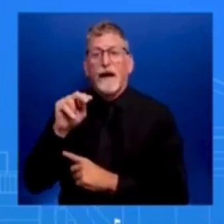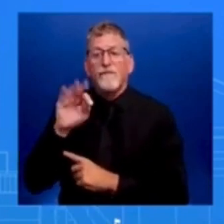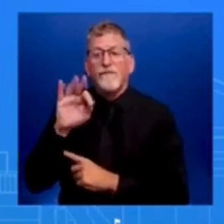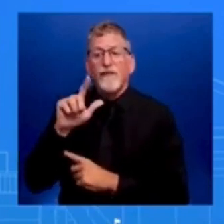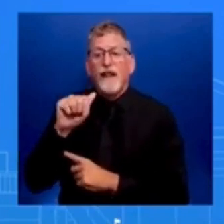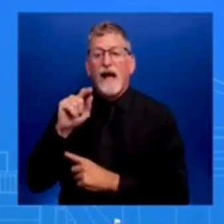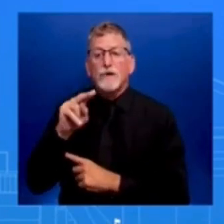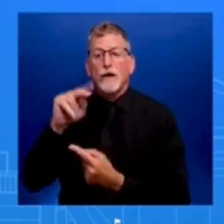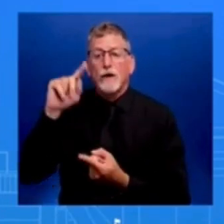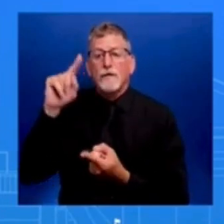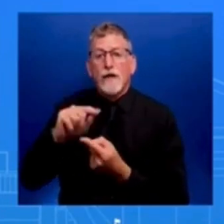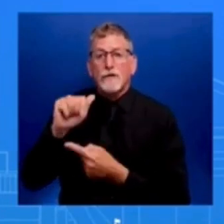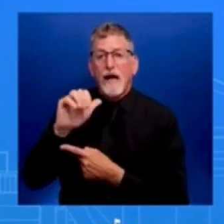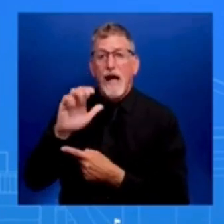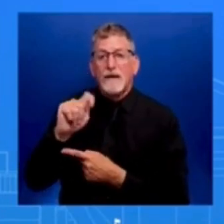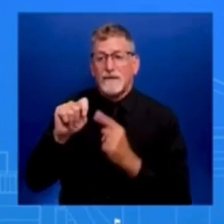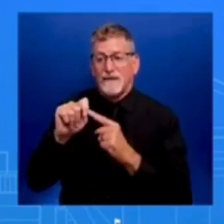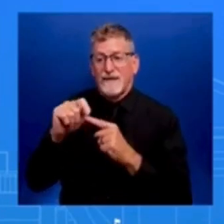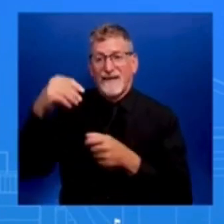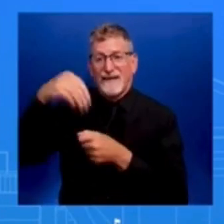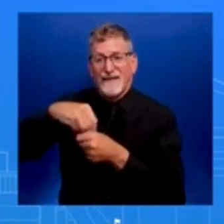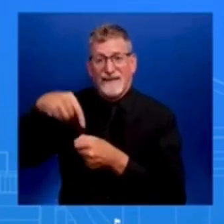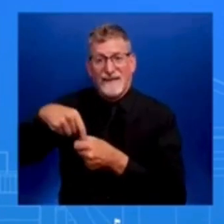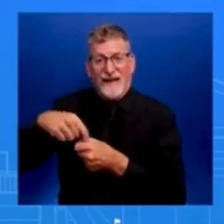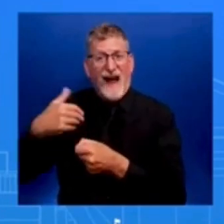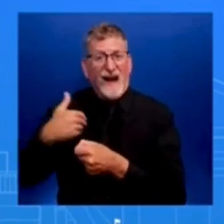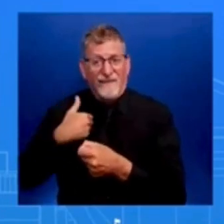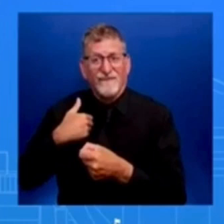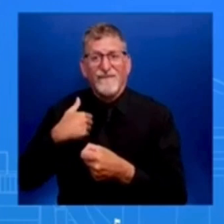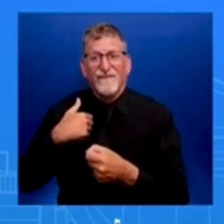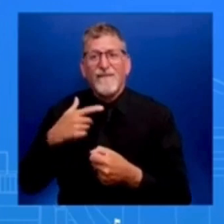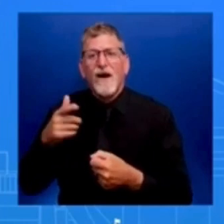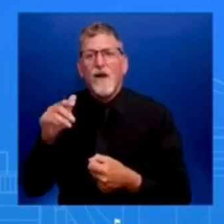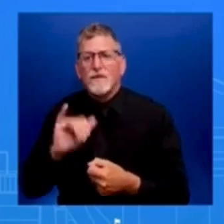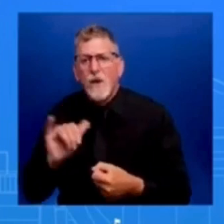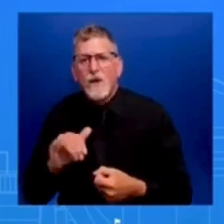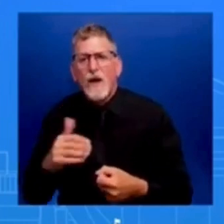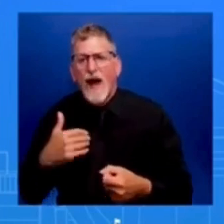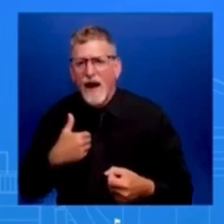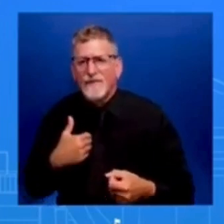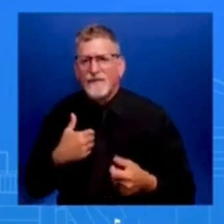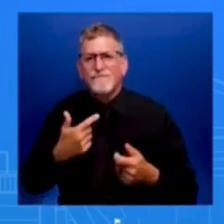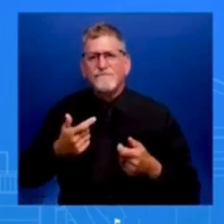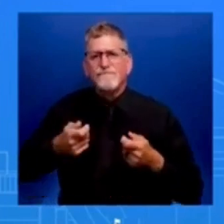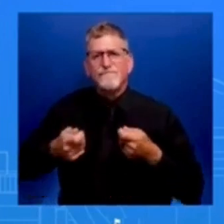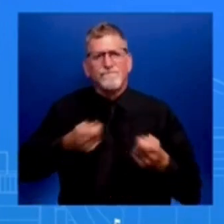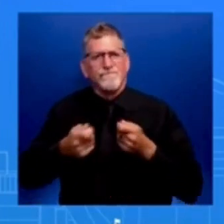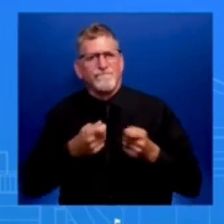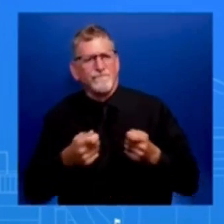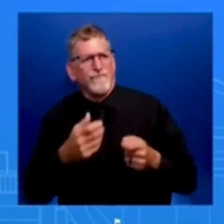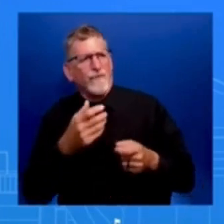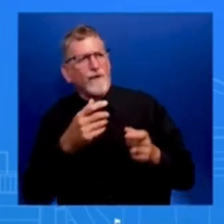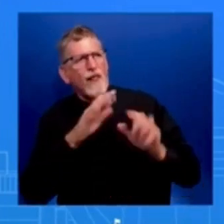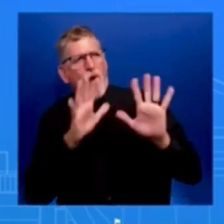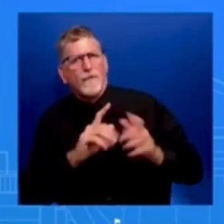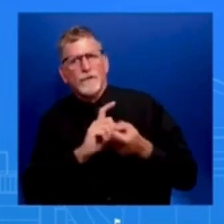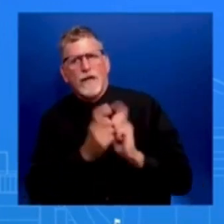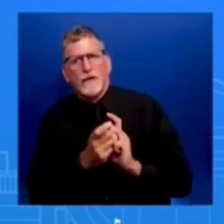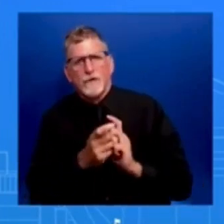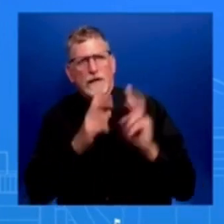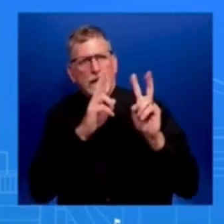that we also deal with this issue. How do we move forward as climate change is taking over every part of our lives